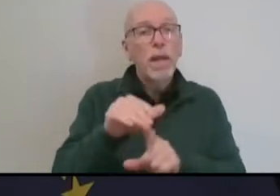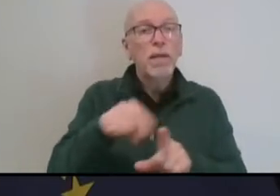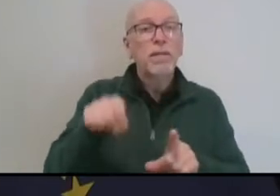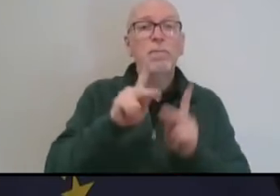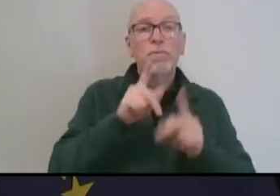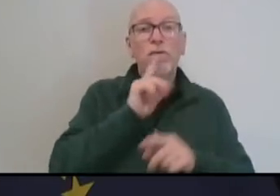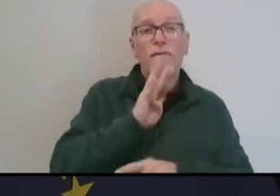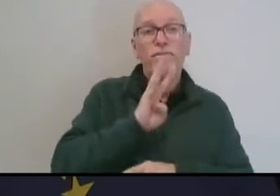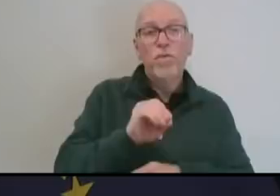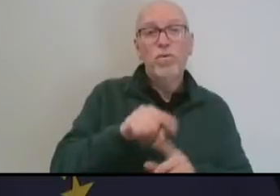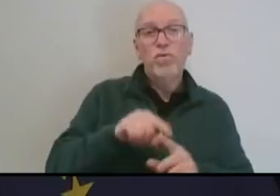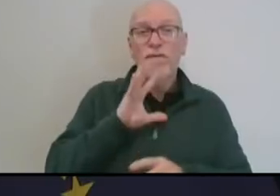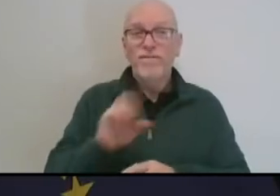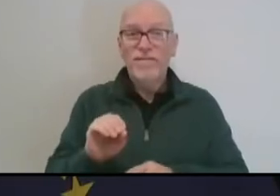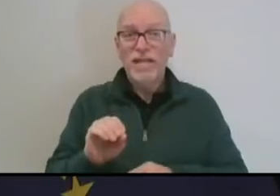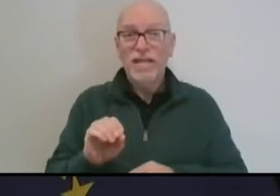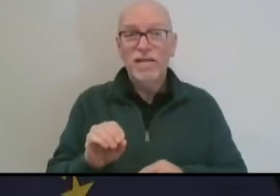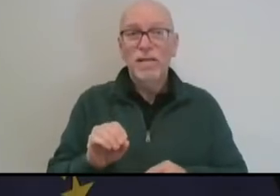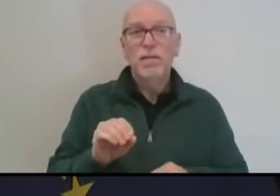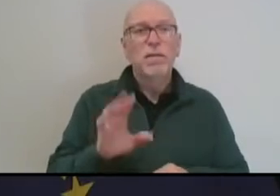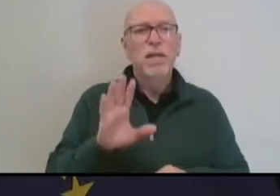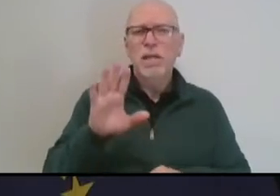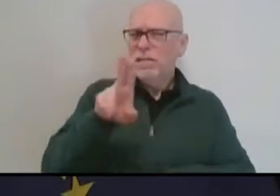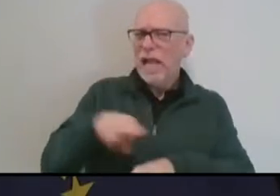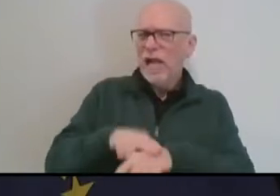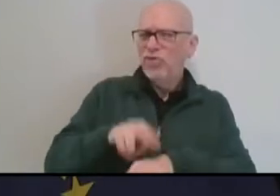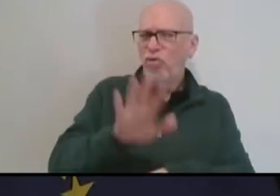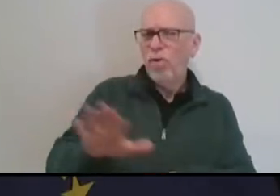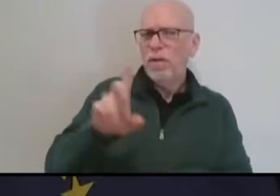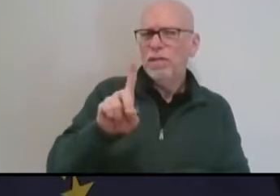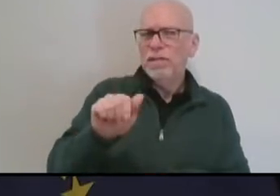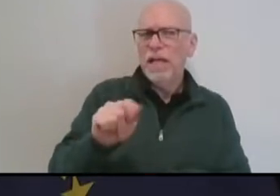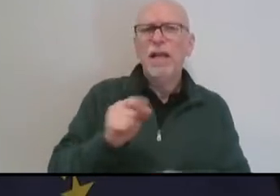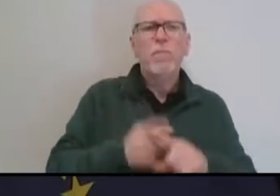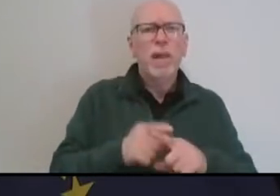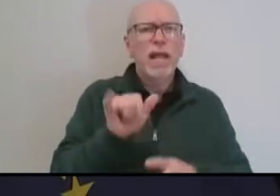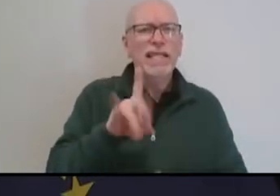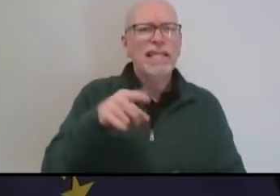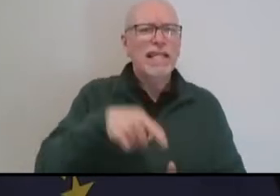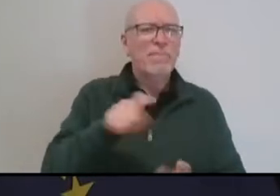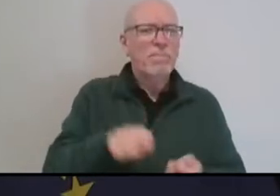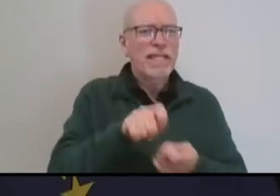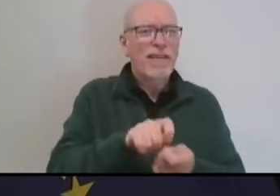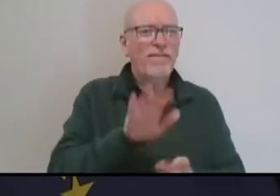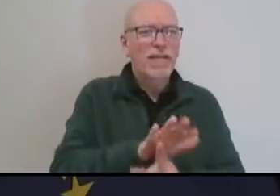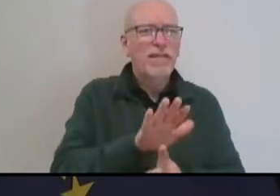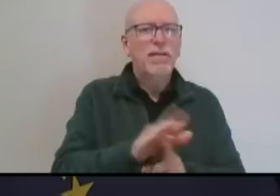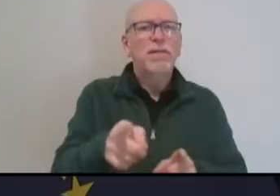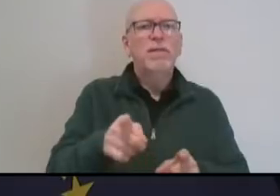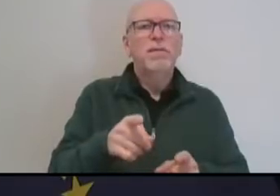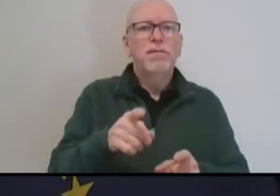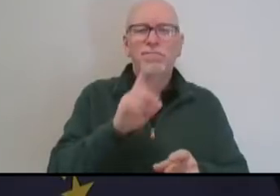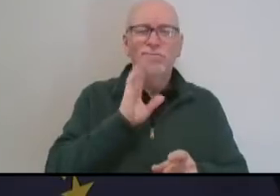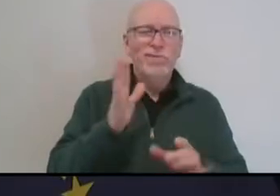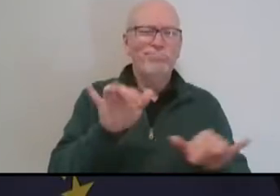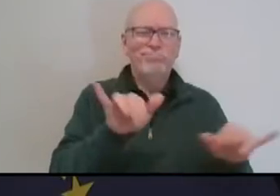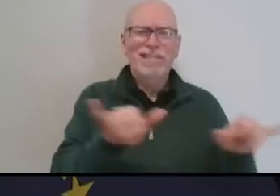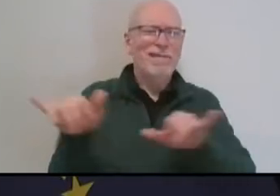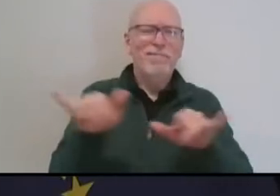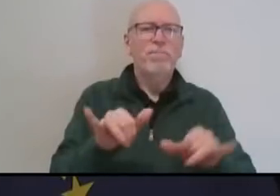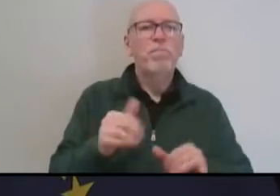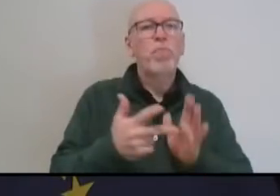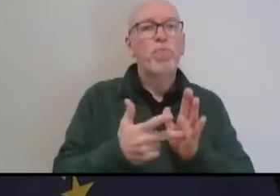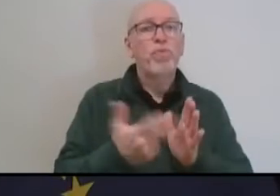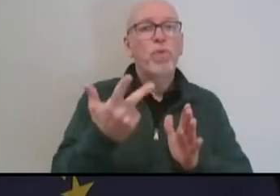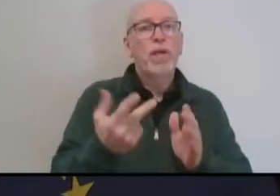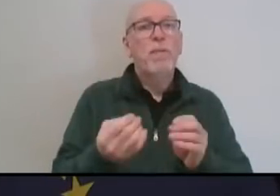50 years old, and this is national data and also Indiana-specific data, it actually is right exactly the same. 3 times more